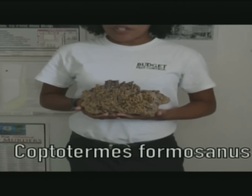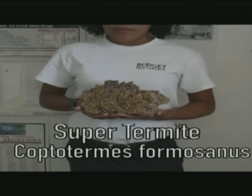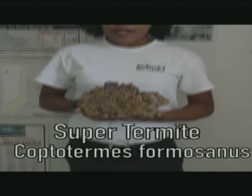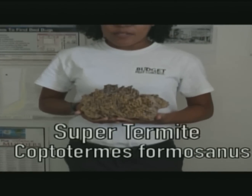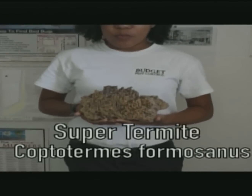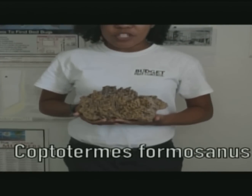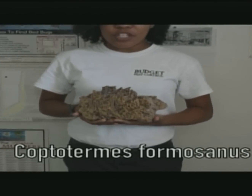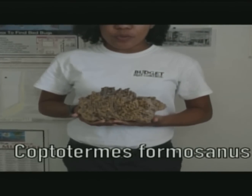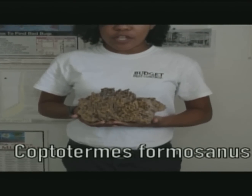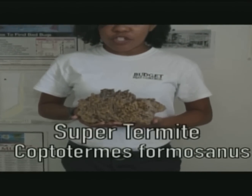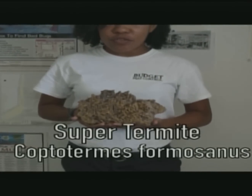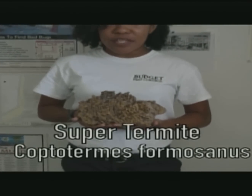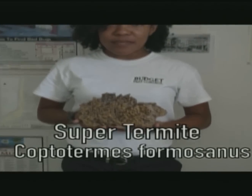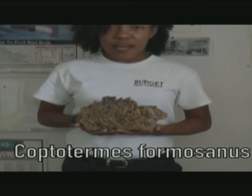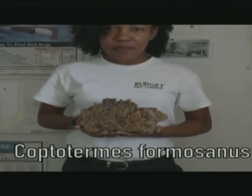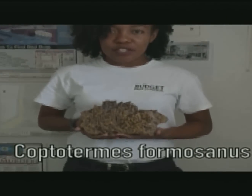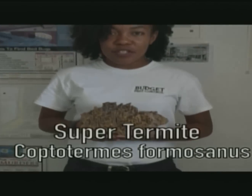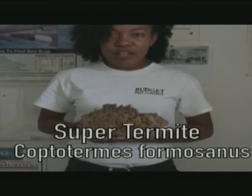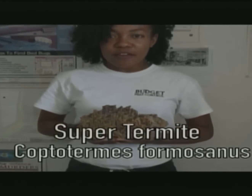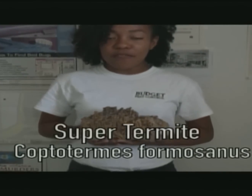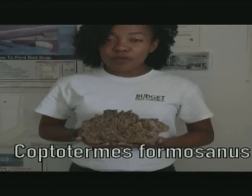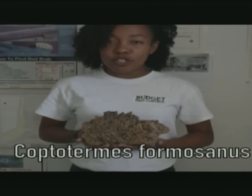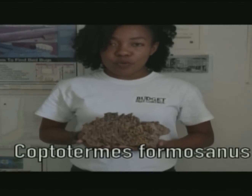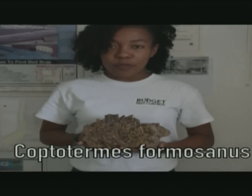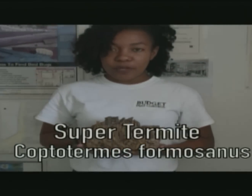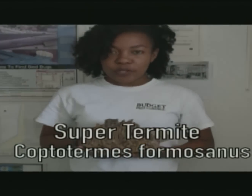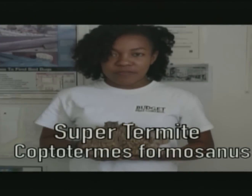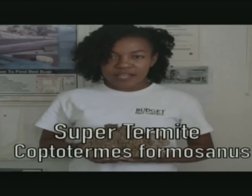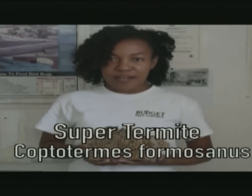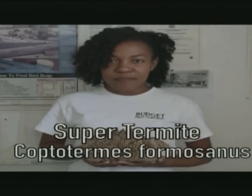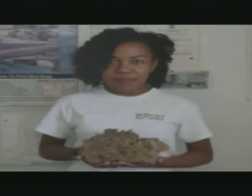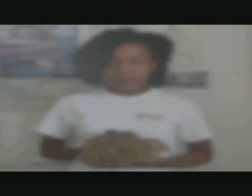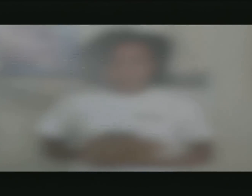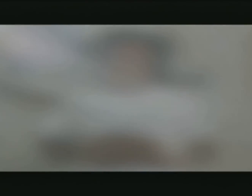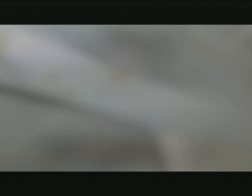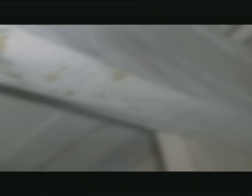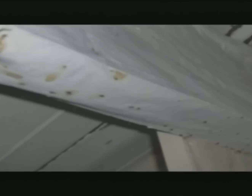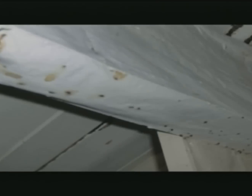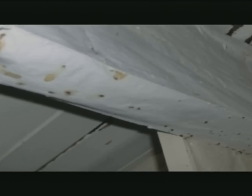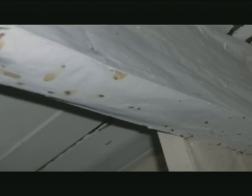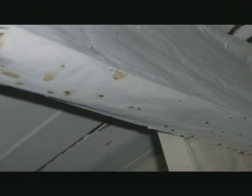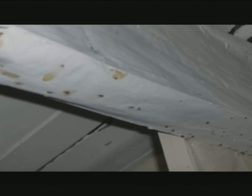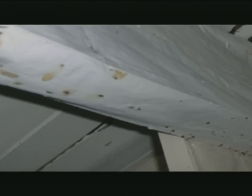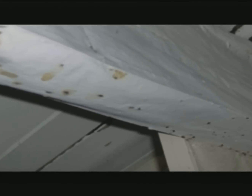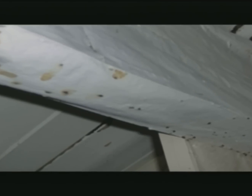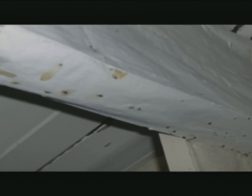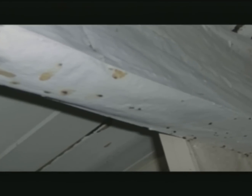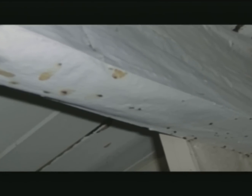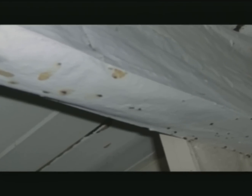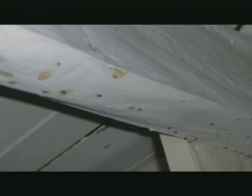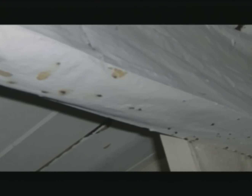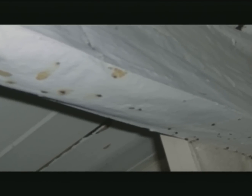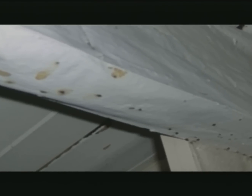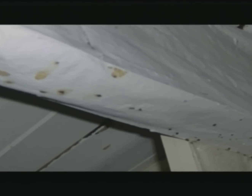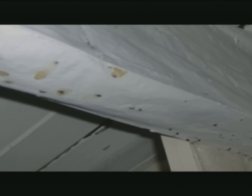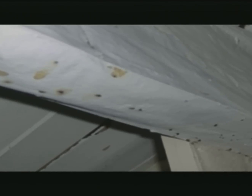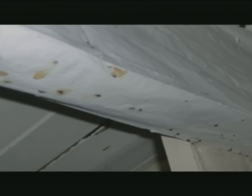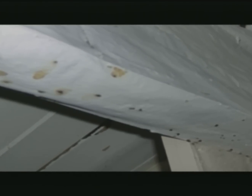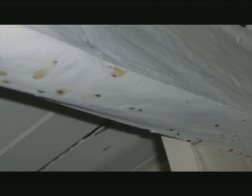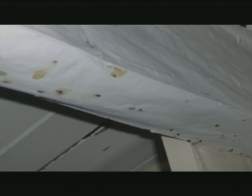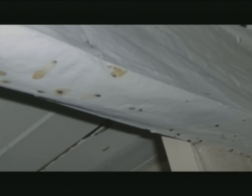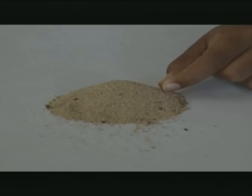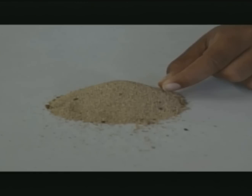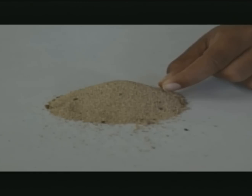super termite, which can do extreme damage in a very short period of time. To know more and to protect your